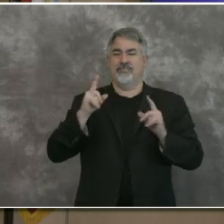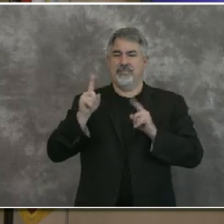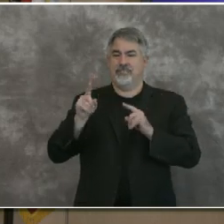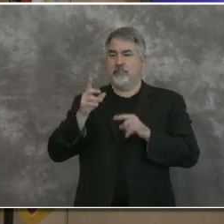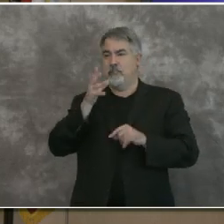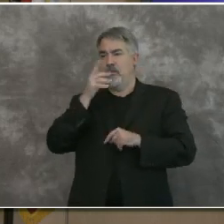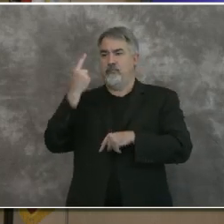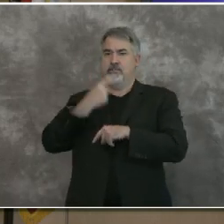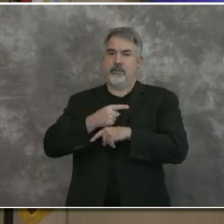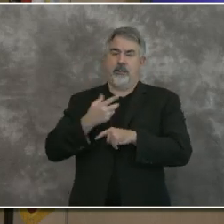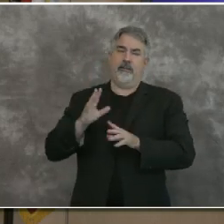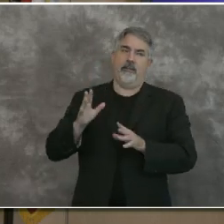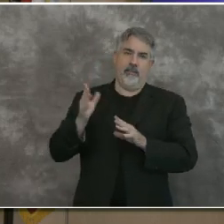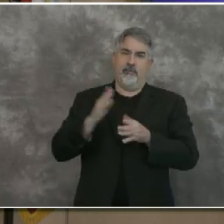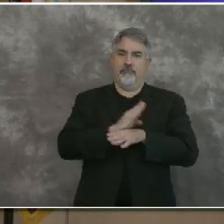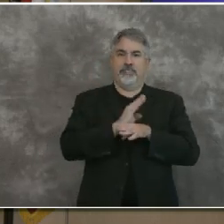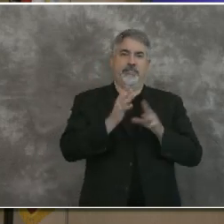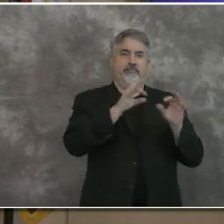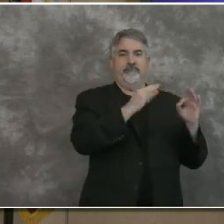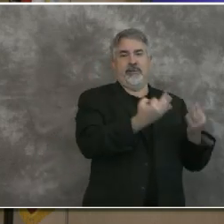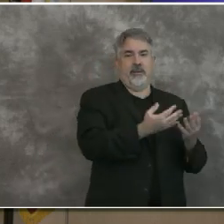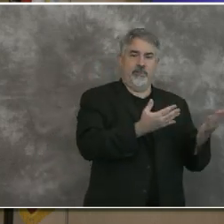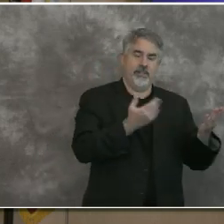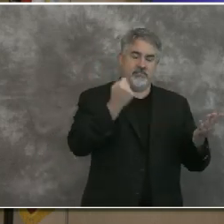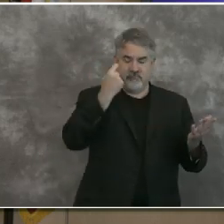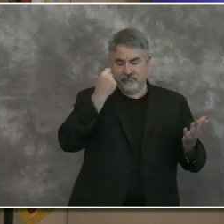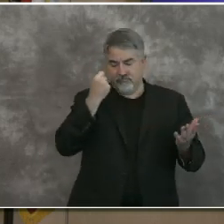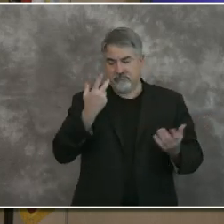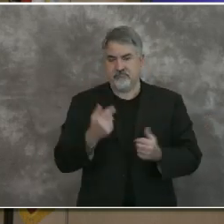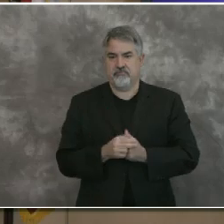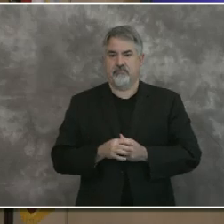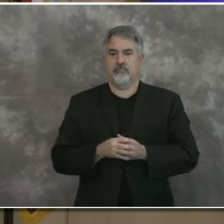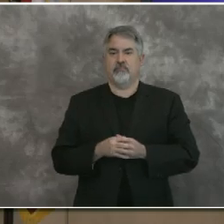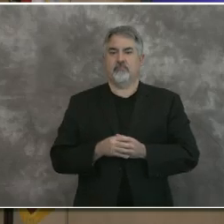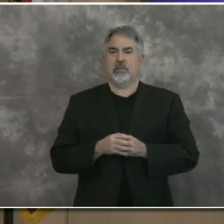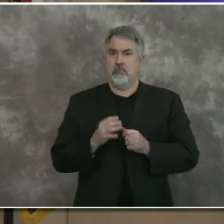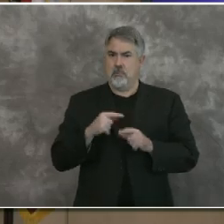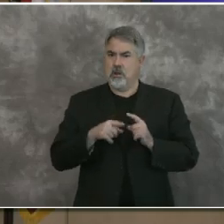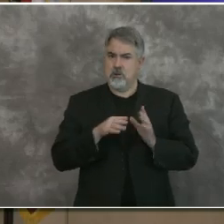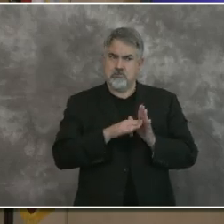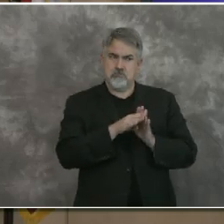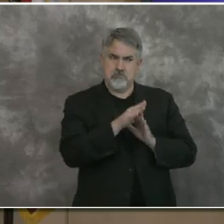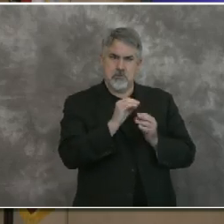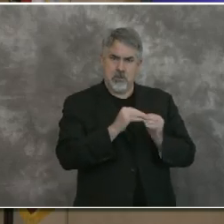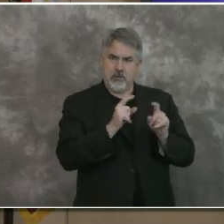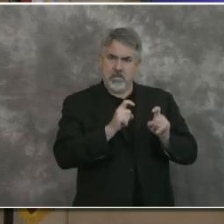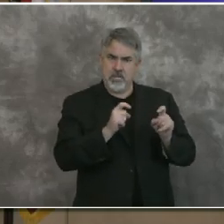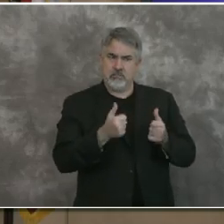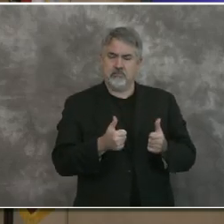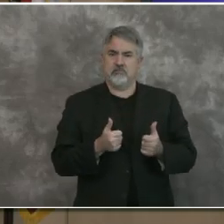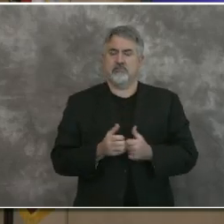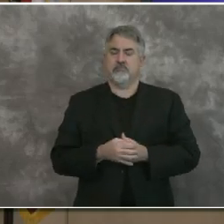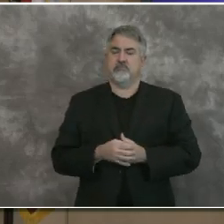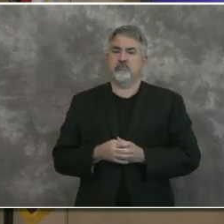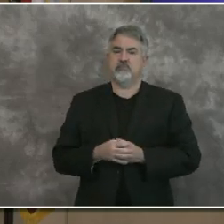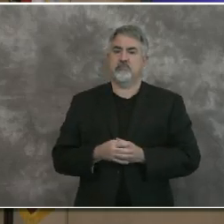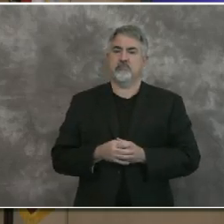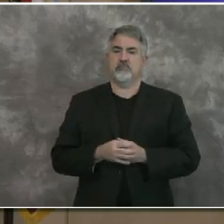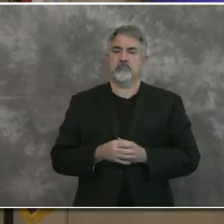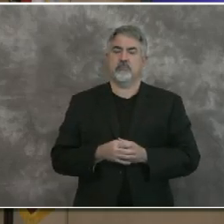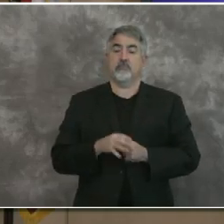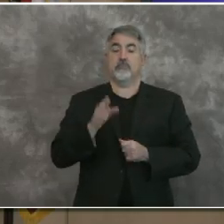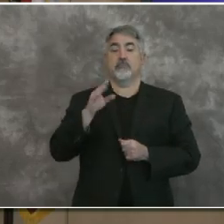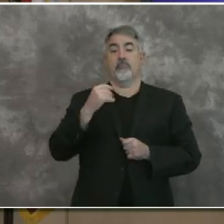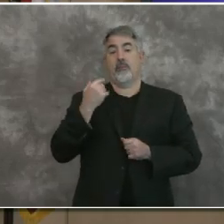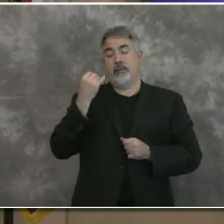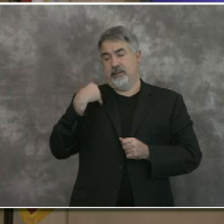always been a little bit low historic, but we believe that we are on the right trajectory, and we want to continue to do that. I also wanted to share